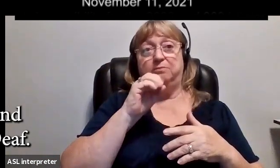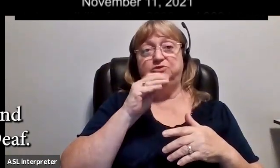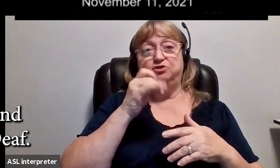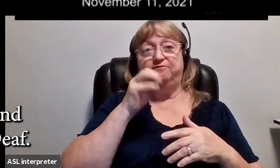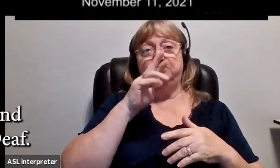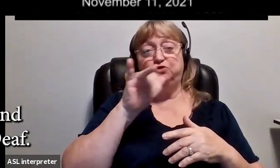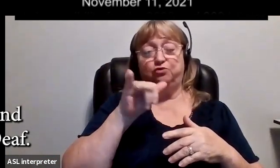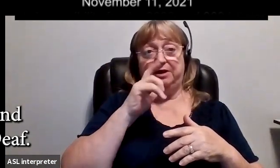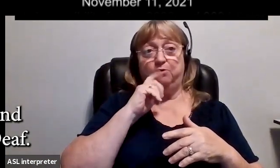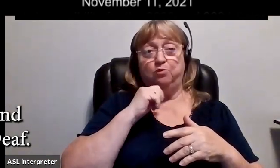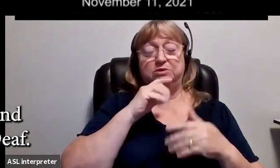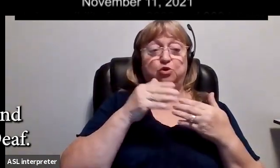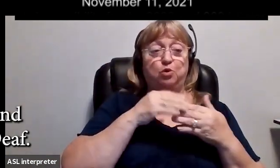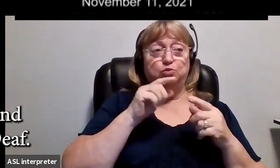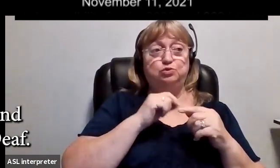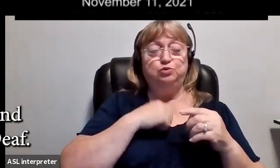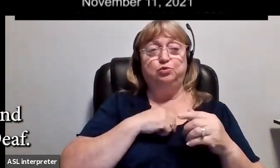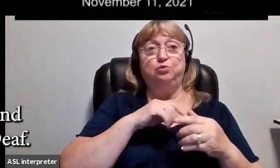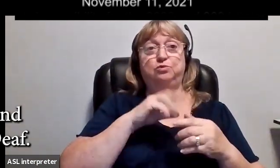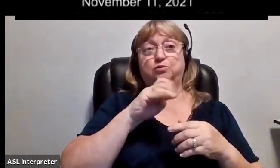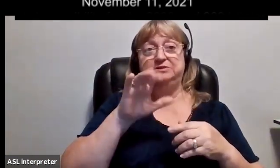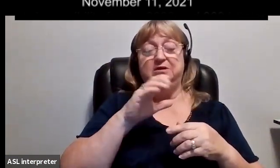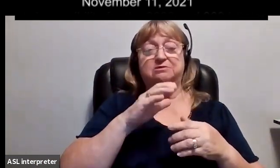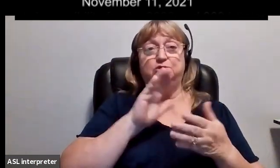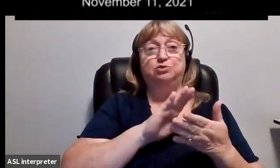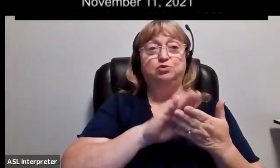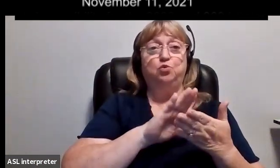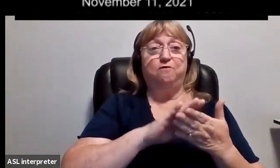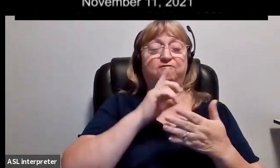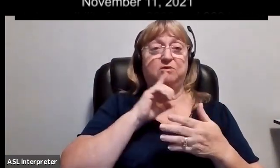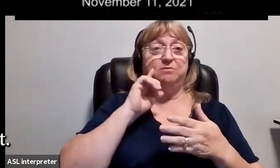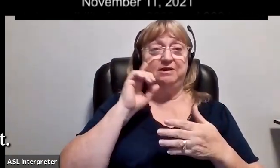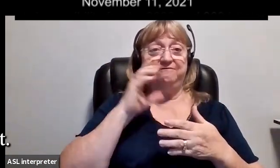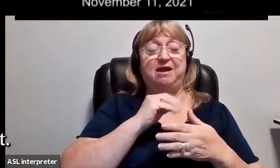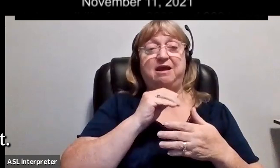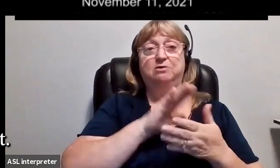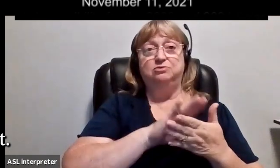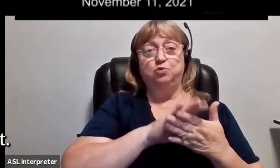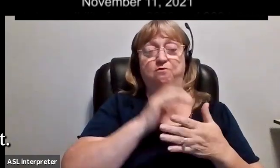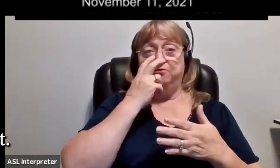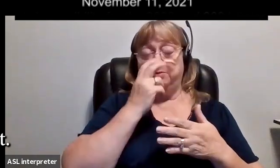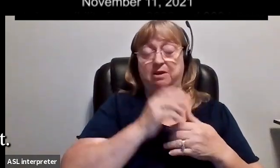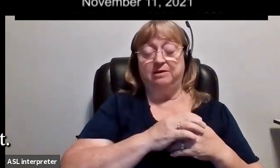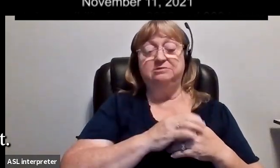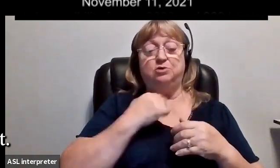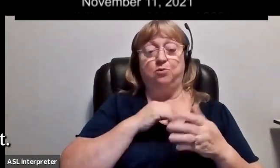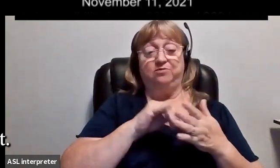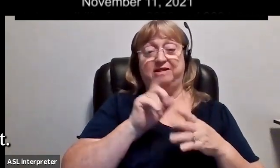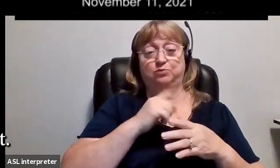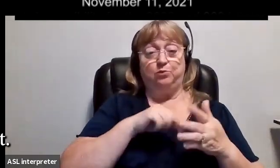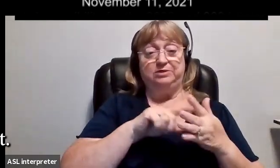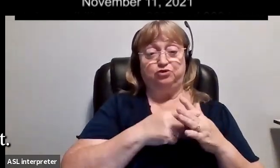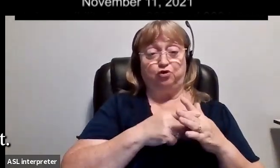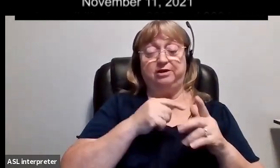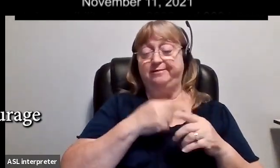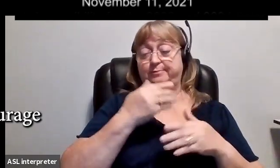to the Wisconsin School for the Blind and the Wisconsin School for the Deaf. And so that's where we started. And through the years, we've simply